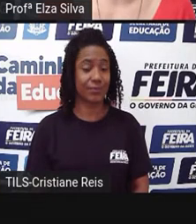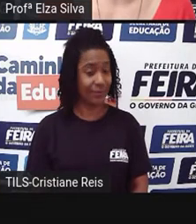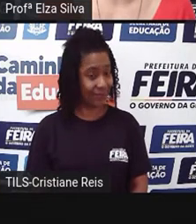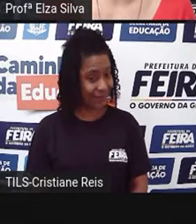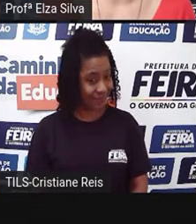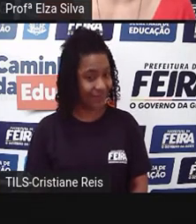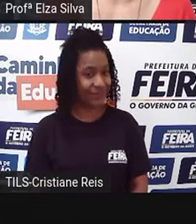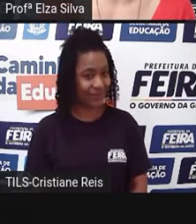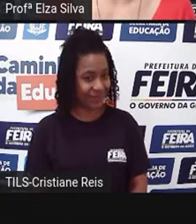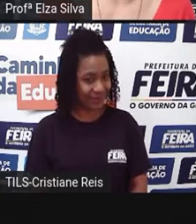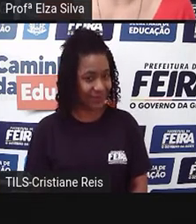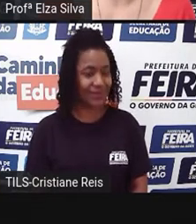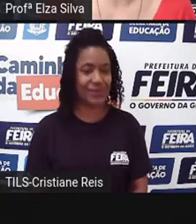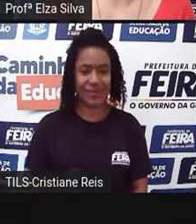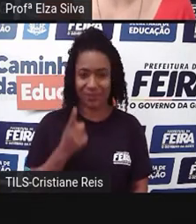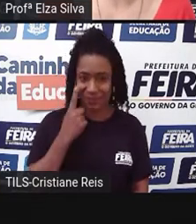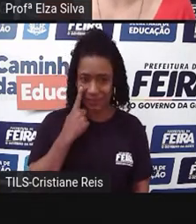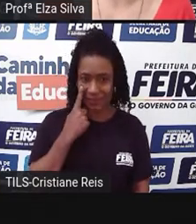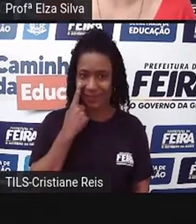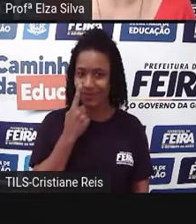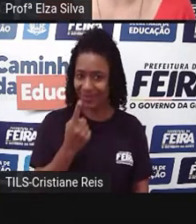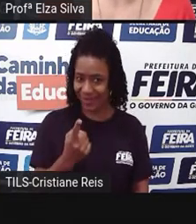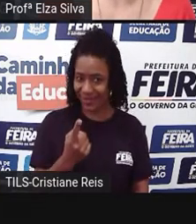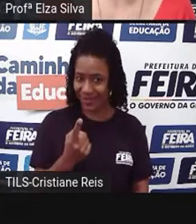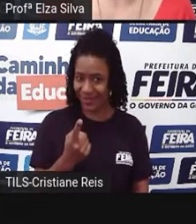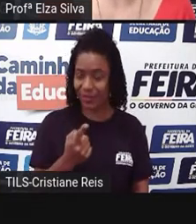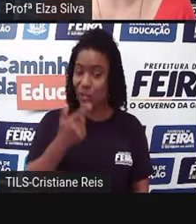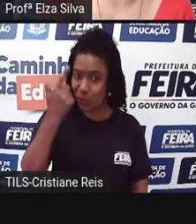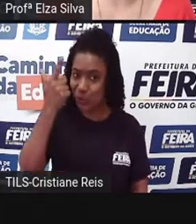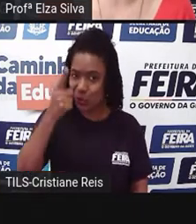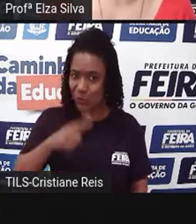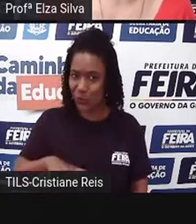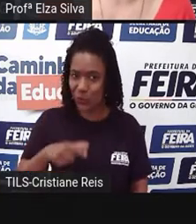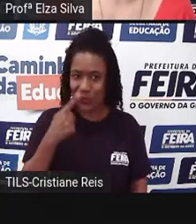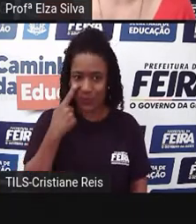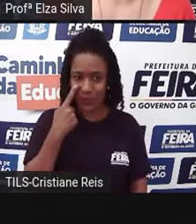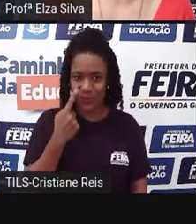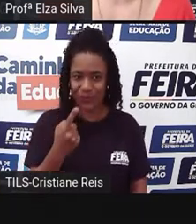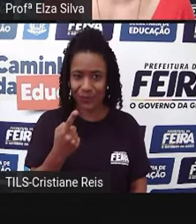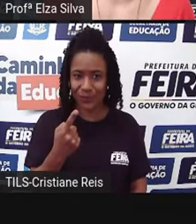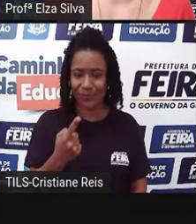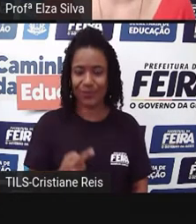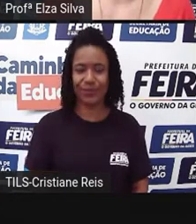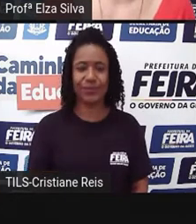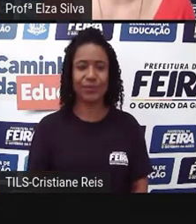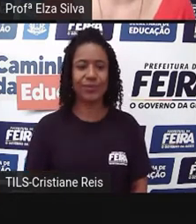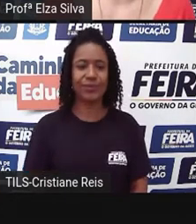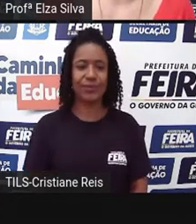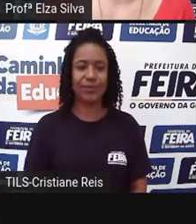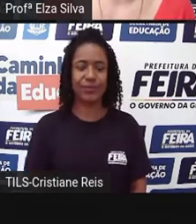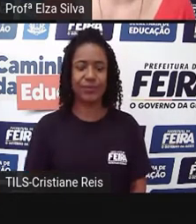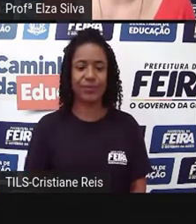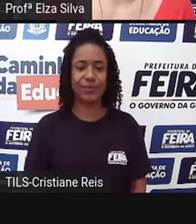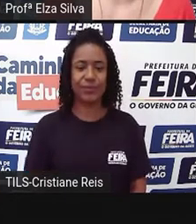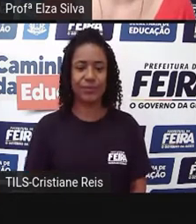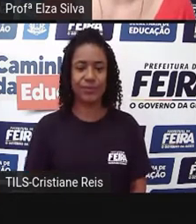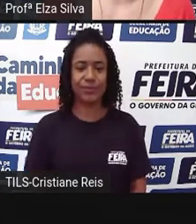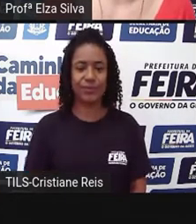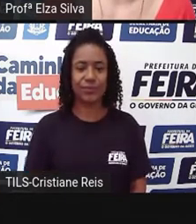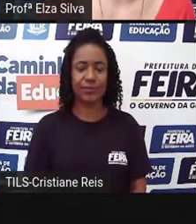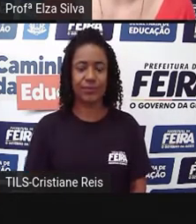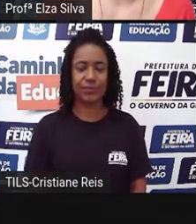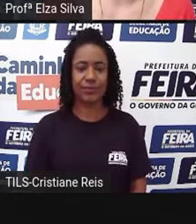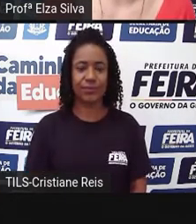Okay, let's listen again. Vamos ouvir novamente. William Shakespeare was born in Stratford-upon